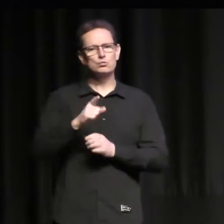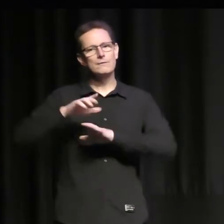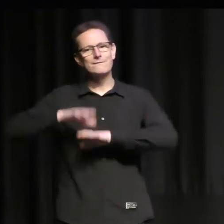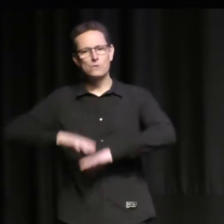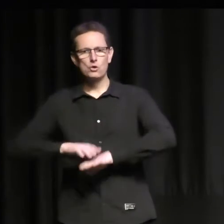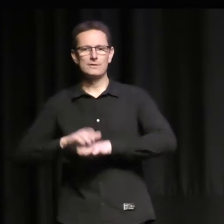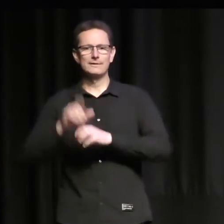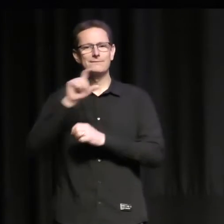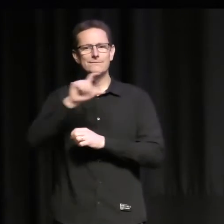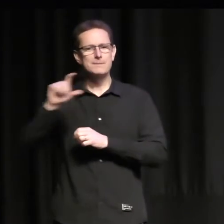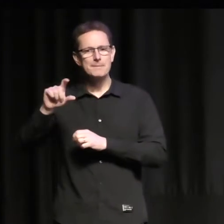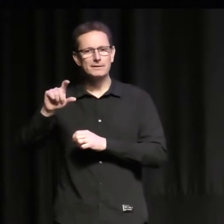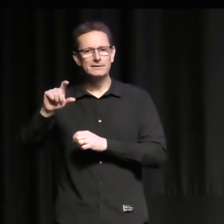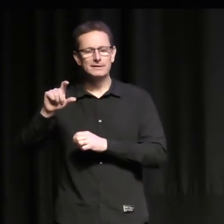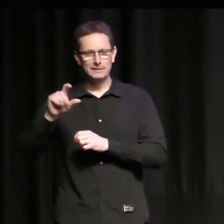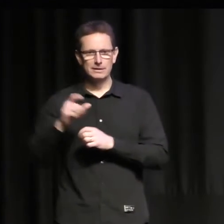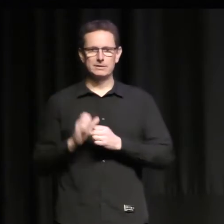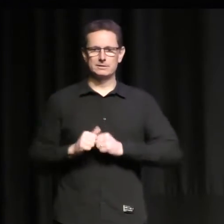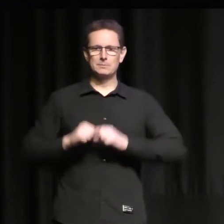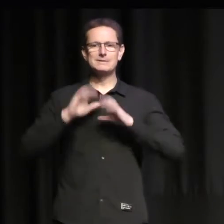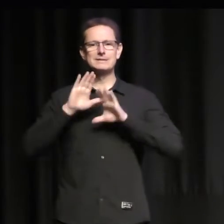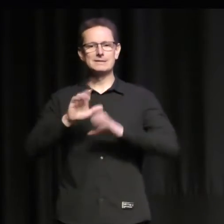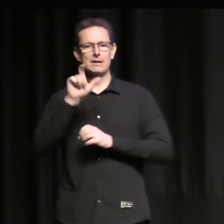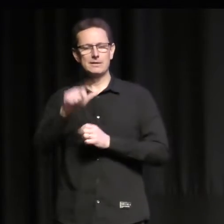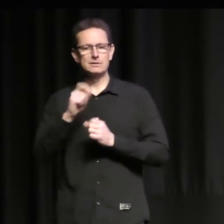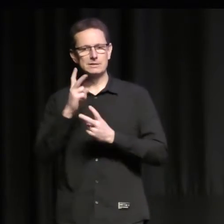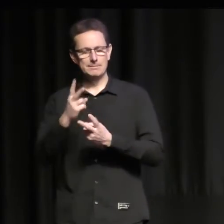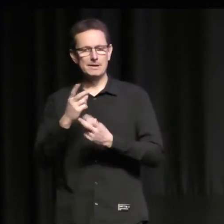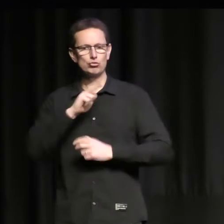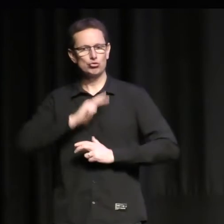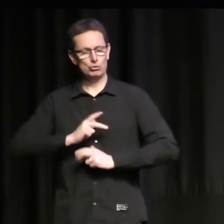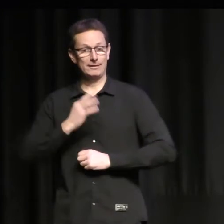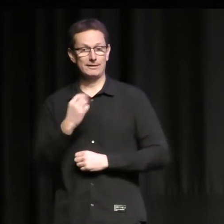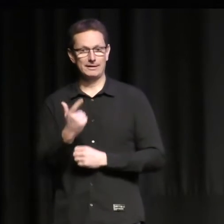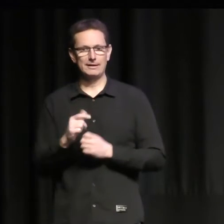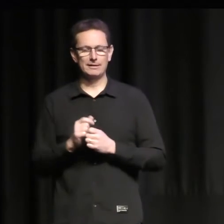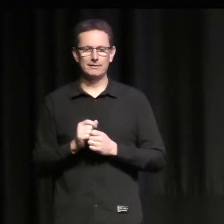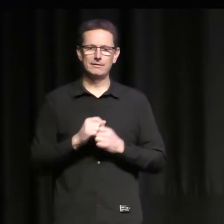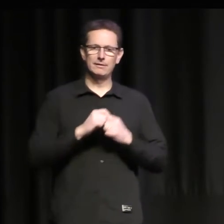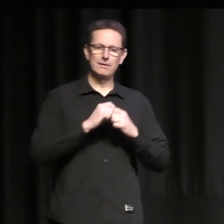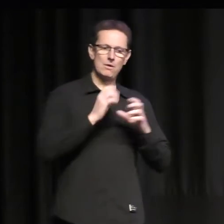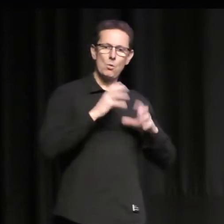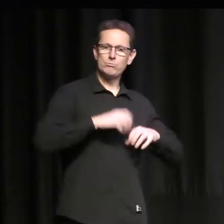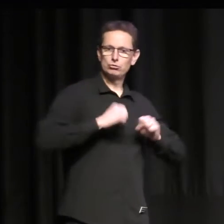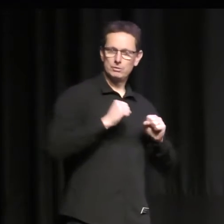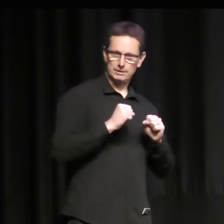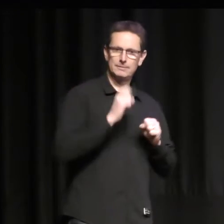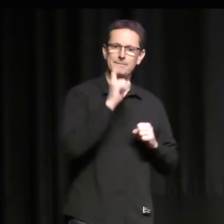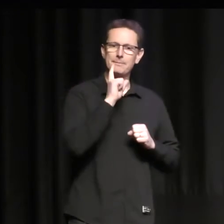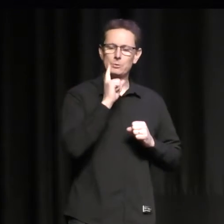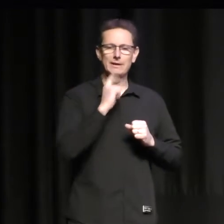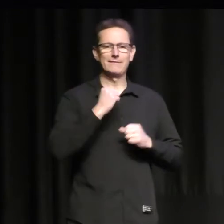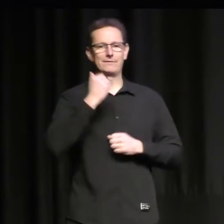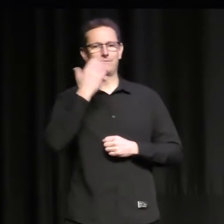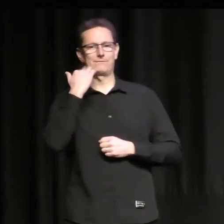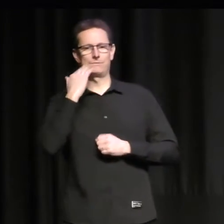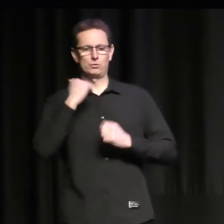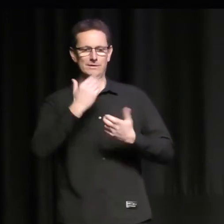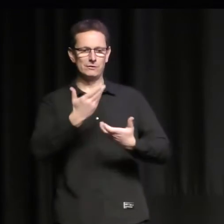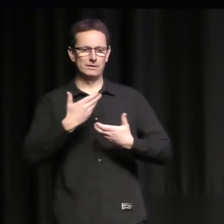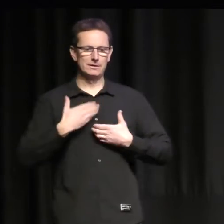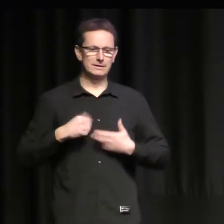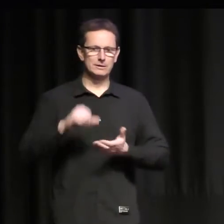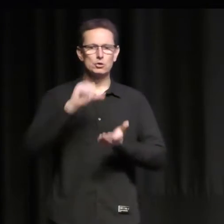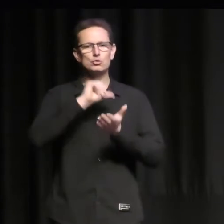community. The same with occupations. The occupations used to be guilds where you entered and